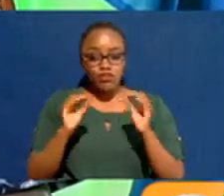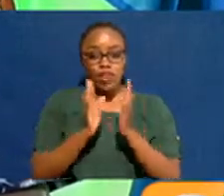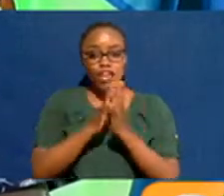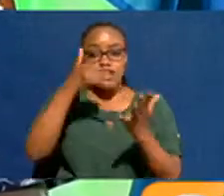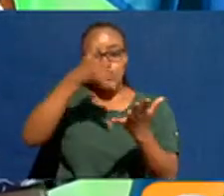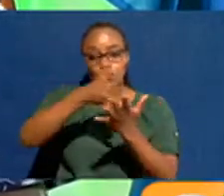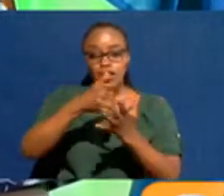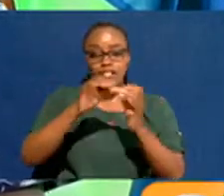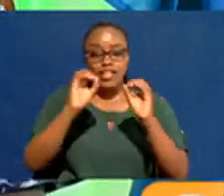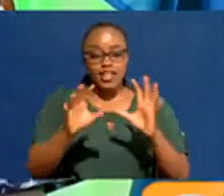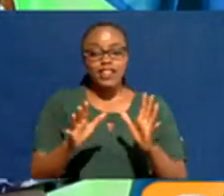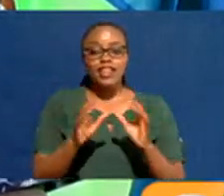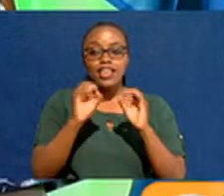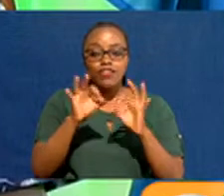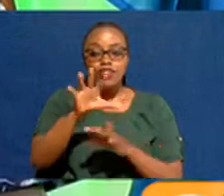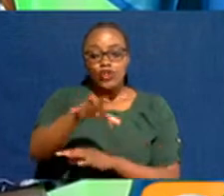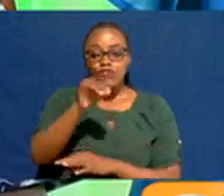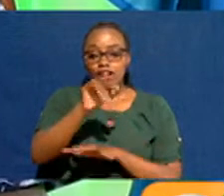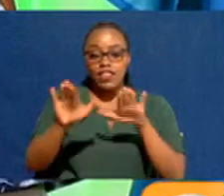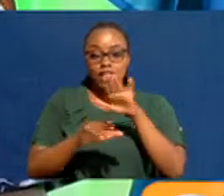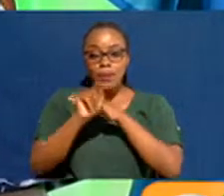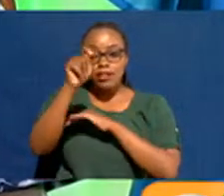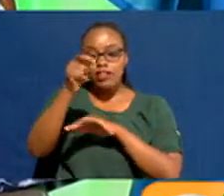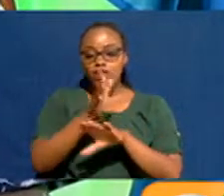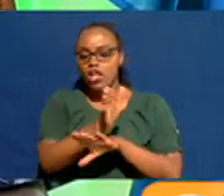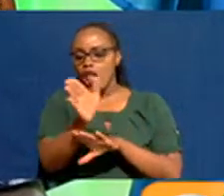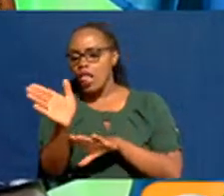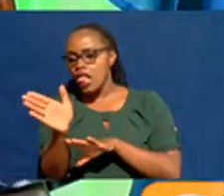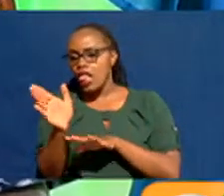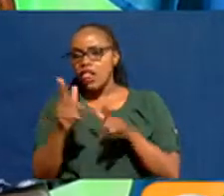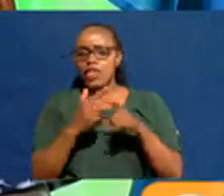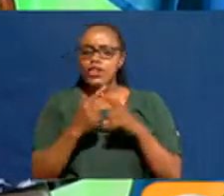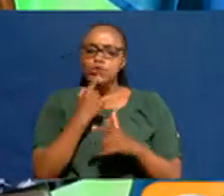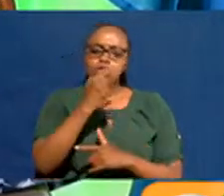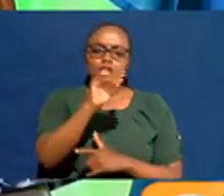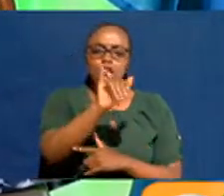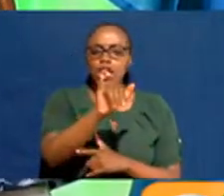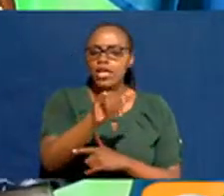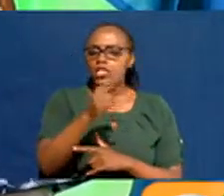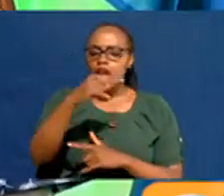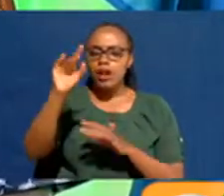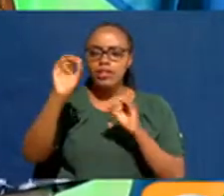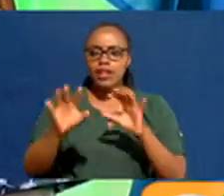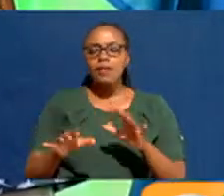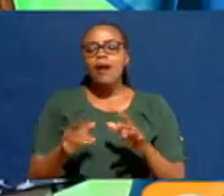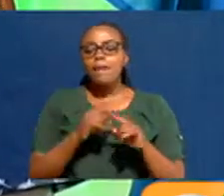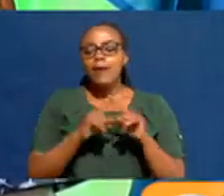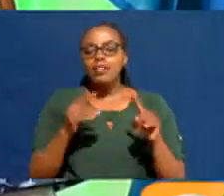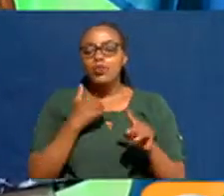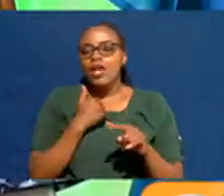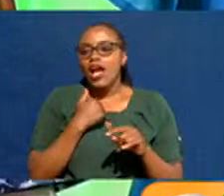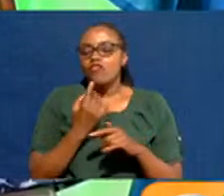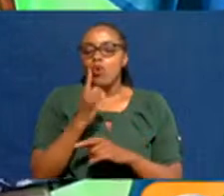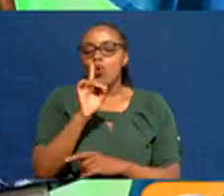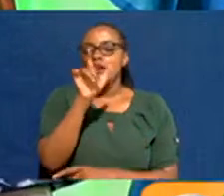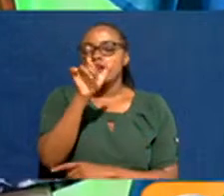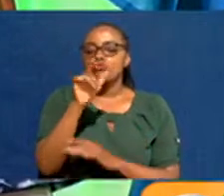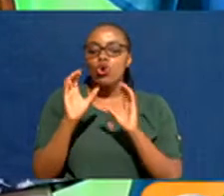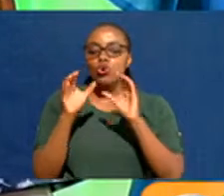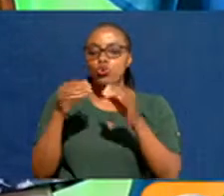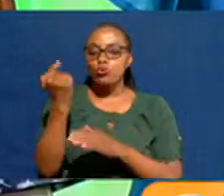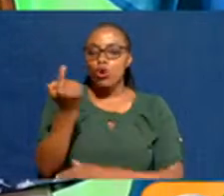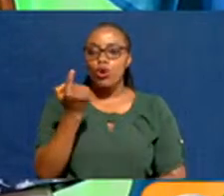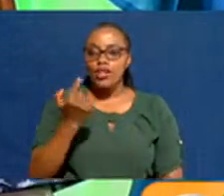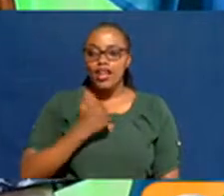daylight. If you find the deputy president is out of order, you also say so. But let us not have rules for one group,